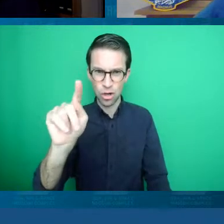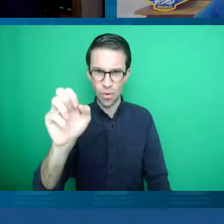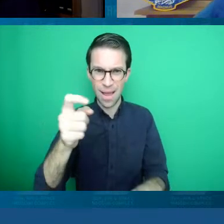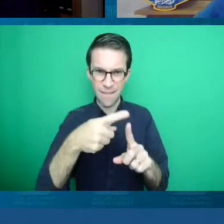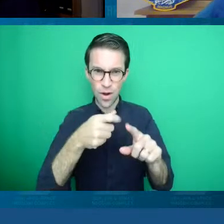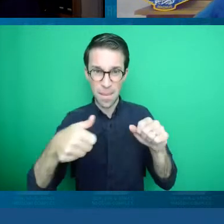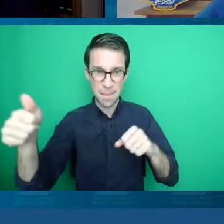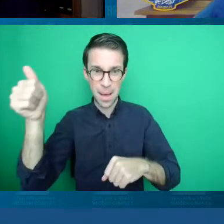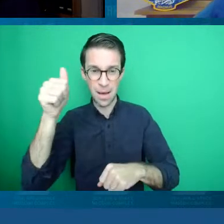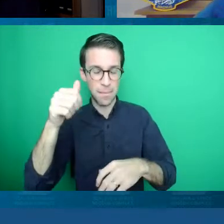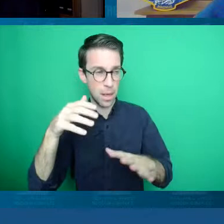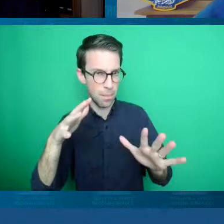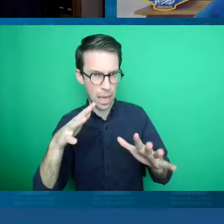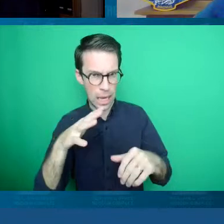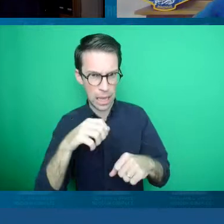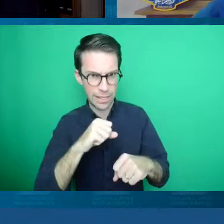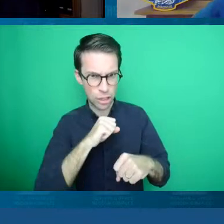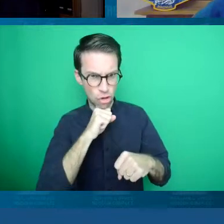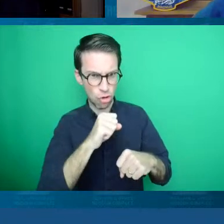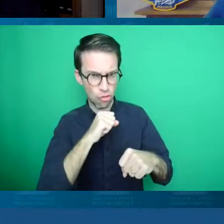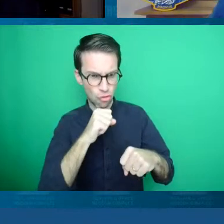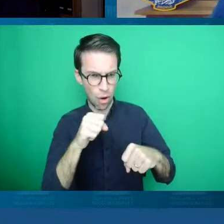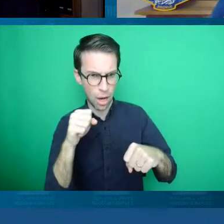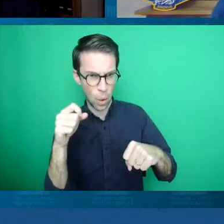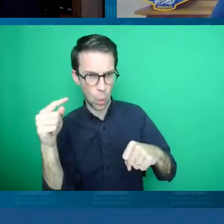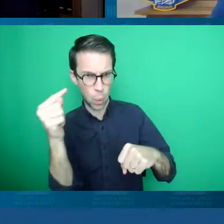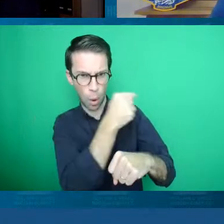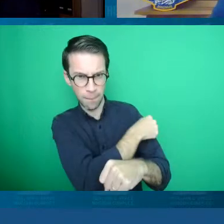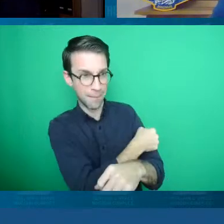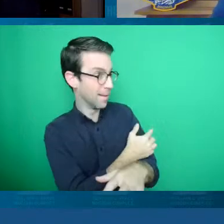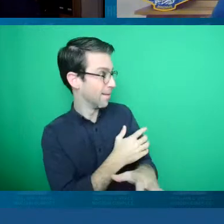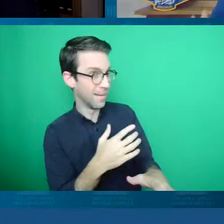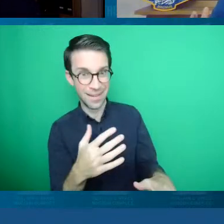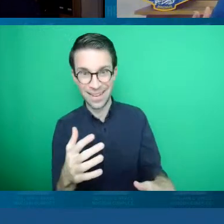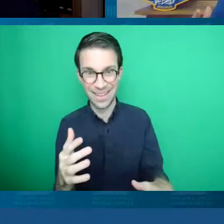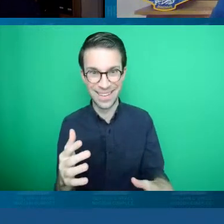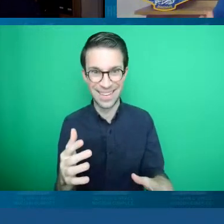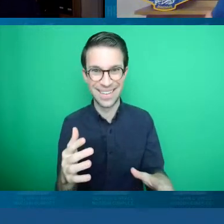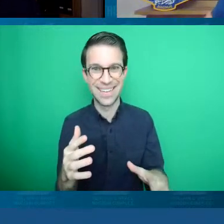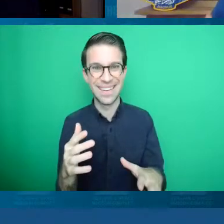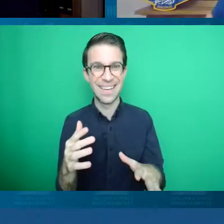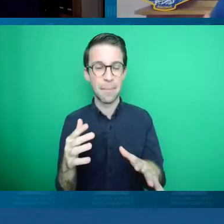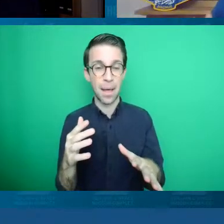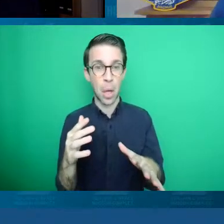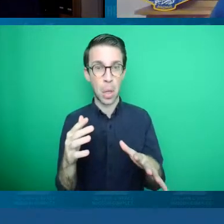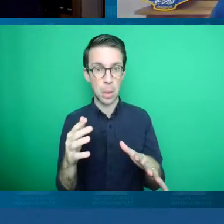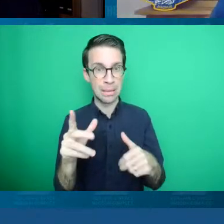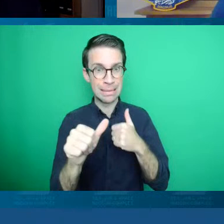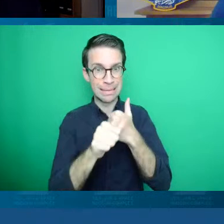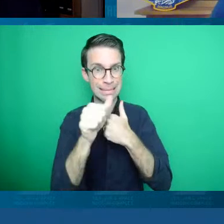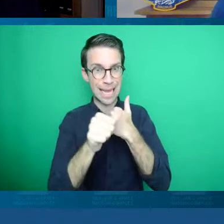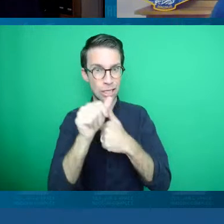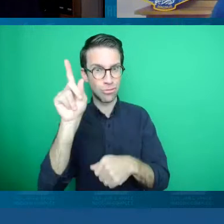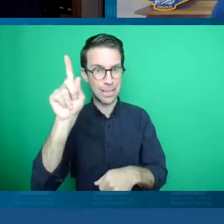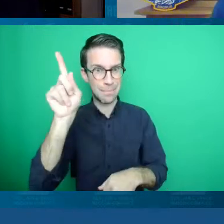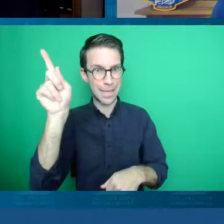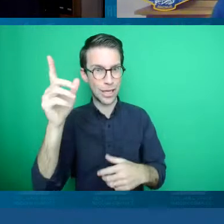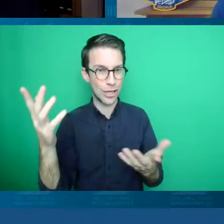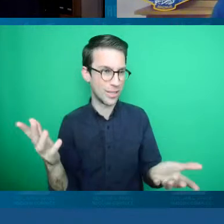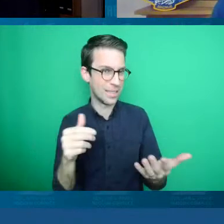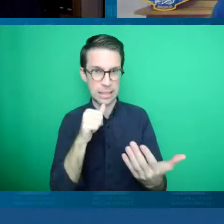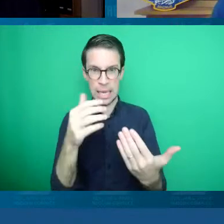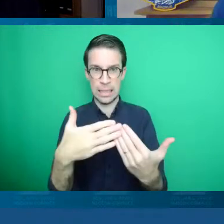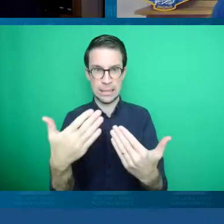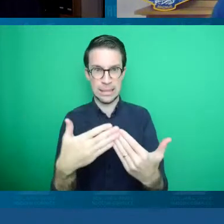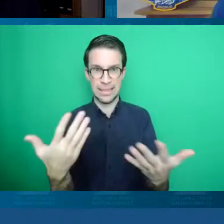was just a rock out here with me. So it kind of puts in context the hazards of flying in space as well. It